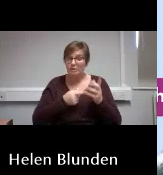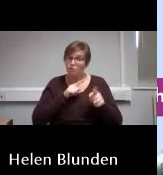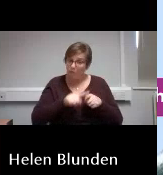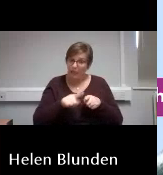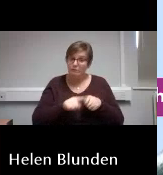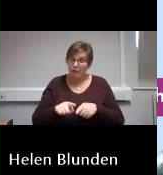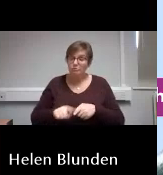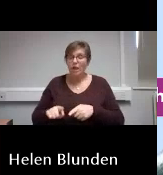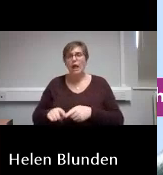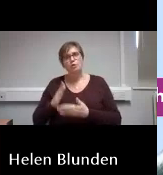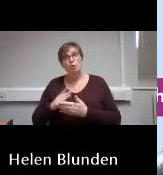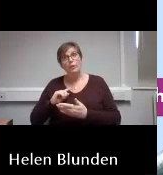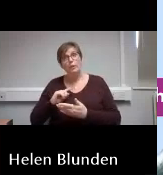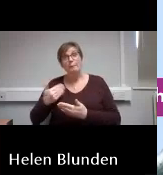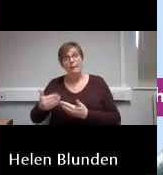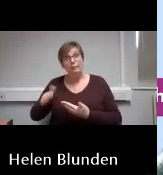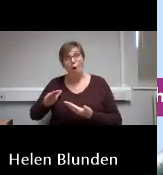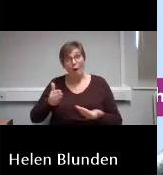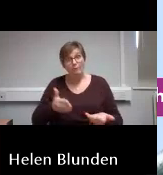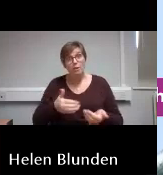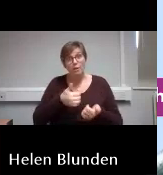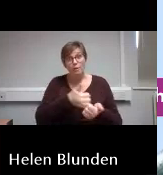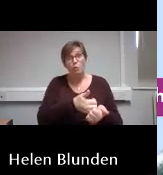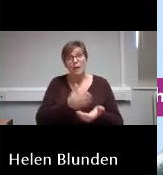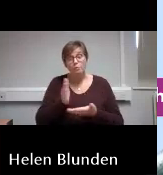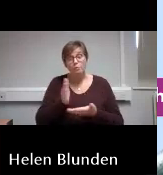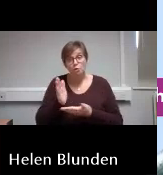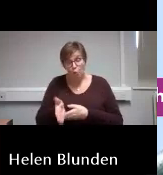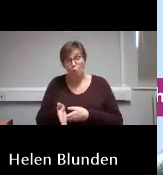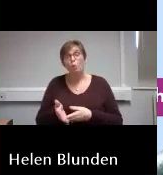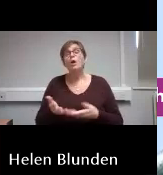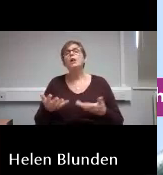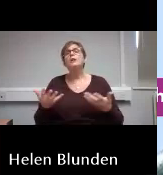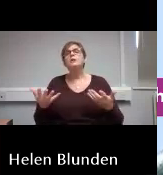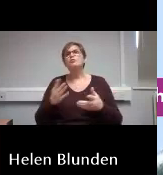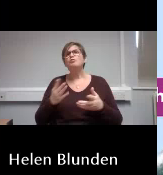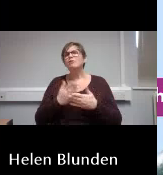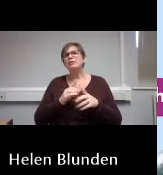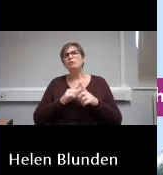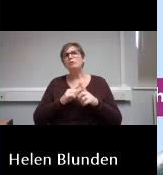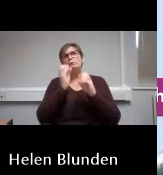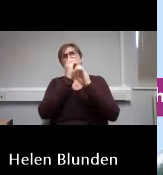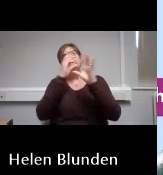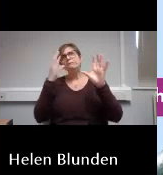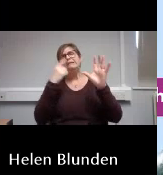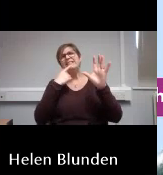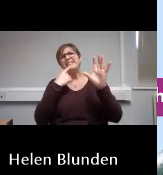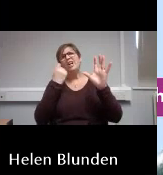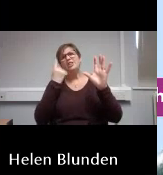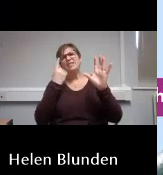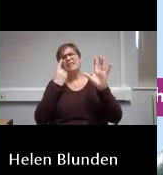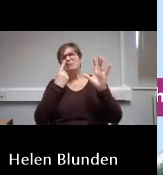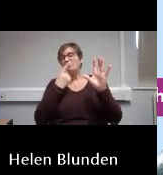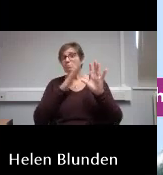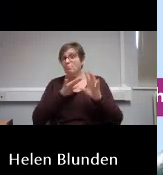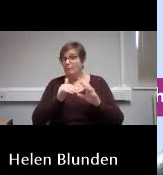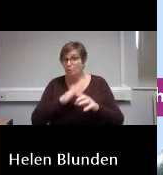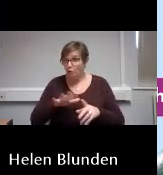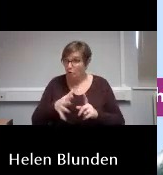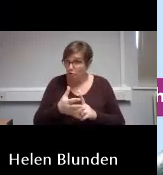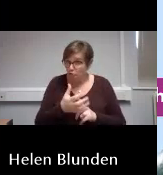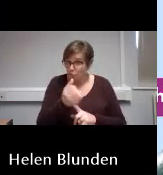have been offers made of support. So it's I guess it's trying to understand if they're not working,